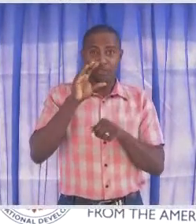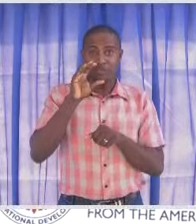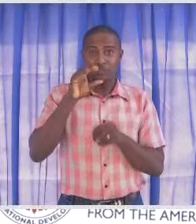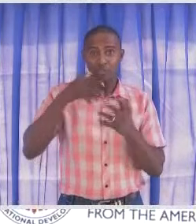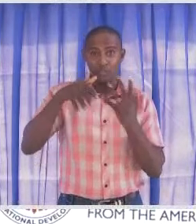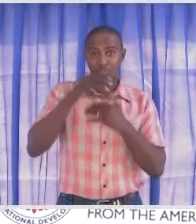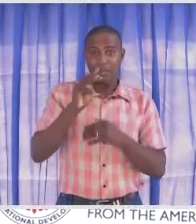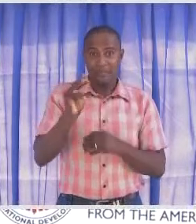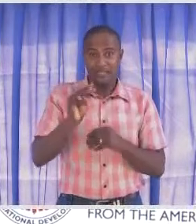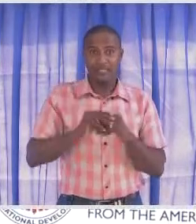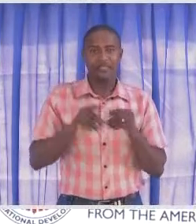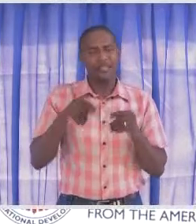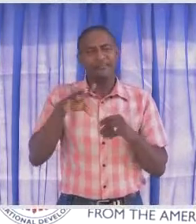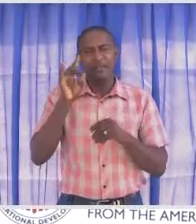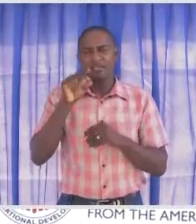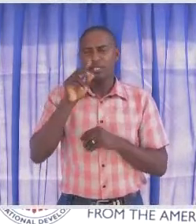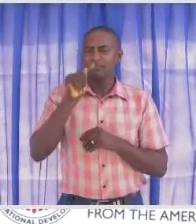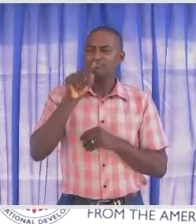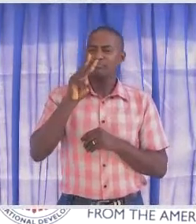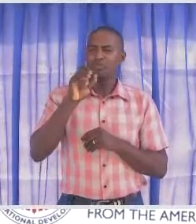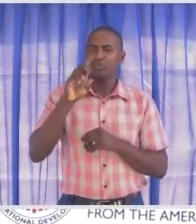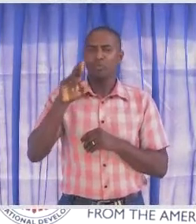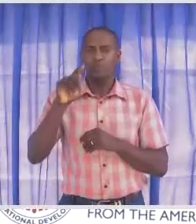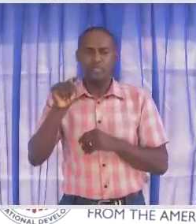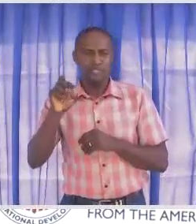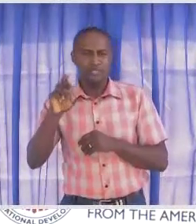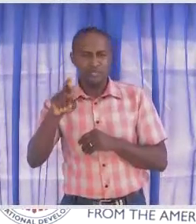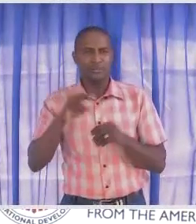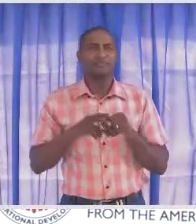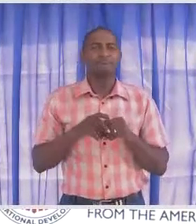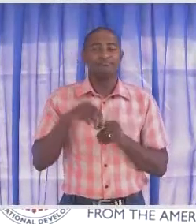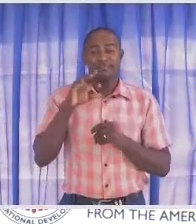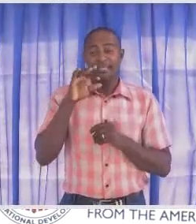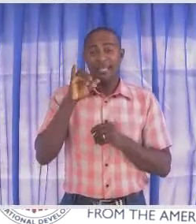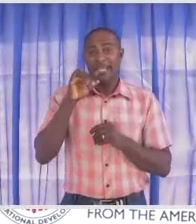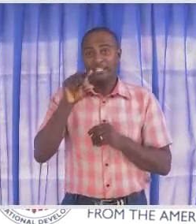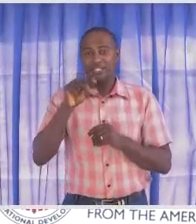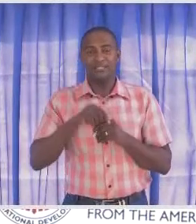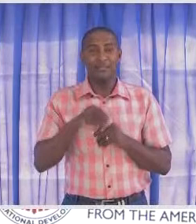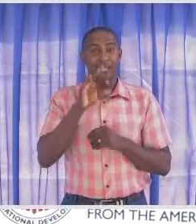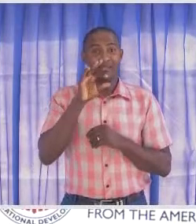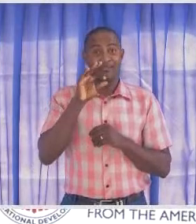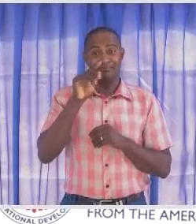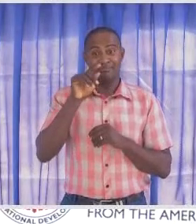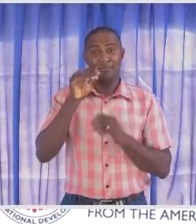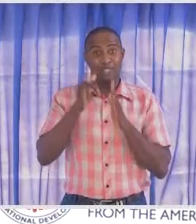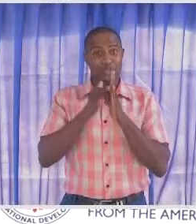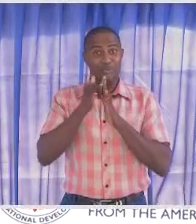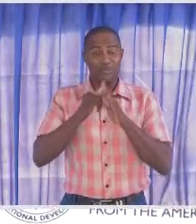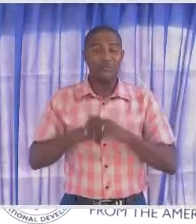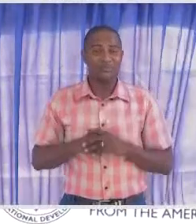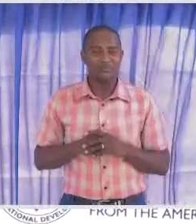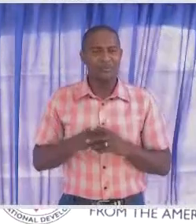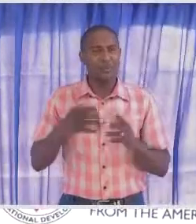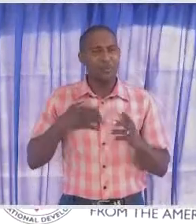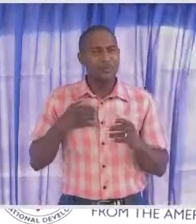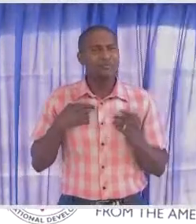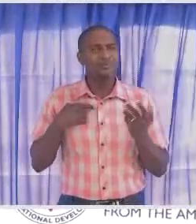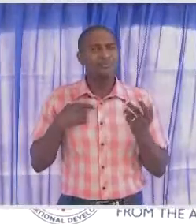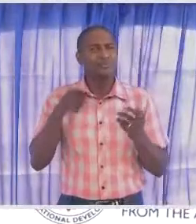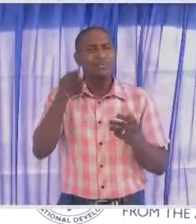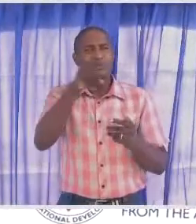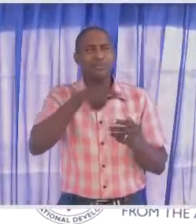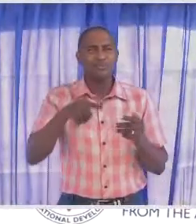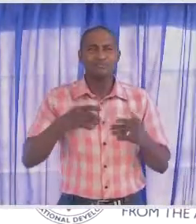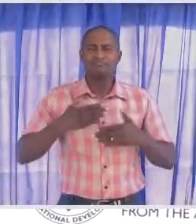Twitter and Instagram, and of course, some of you are watching via YouTube. Just, we want you to definitely enjoy this